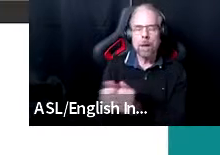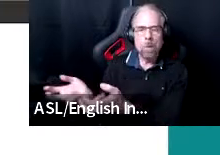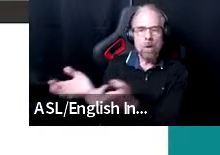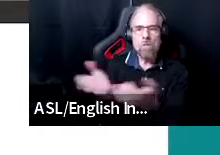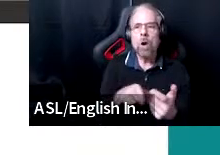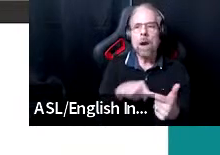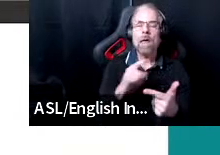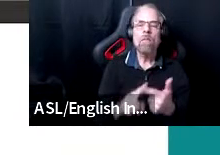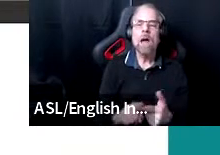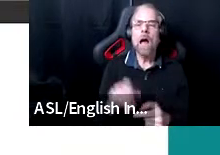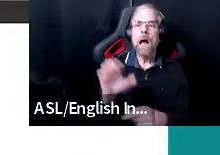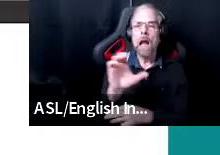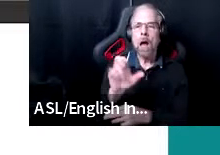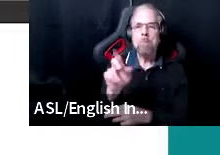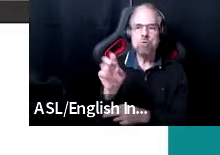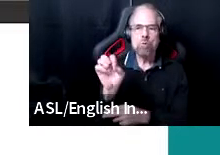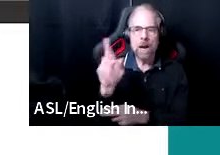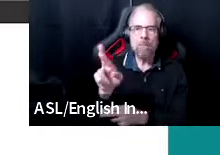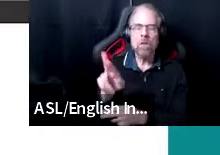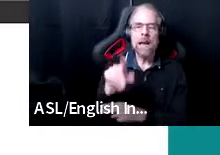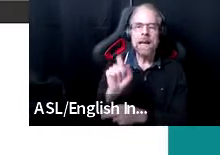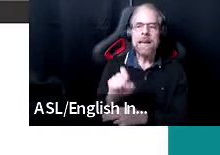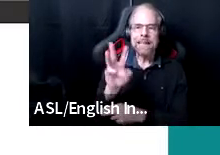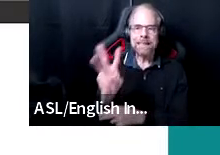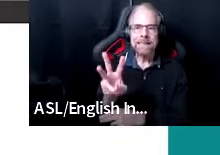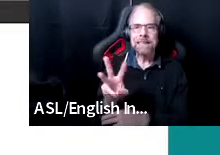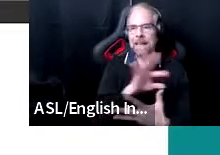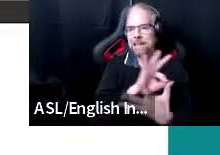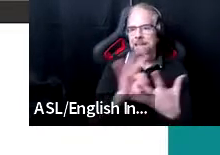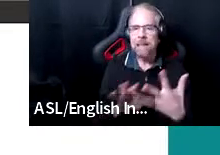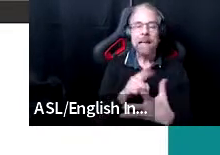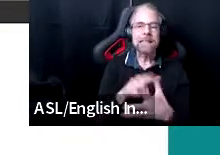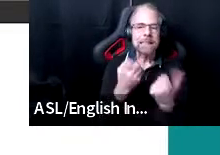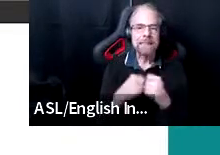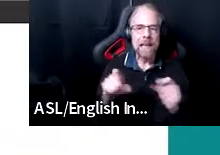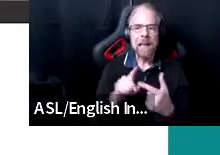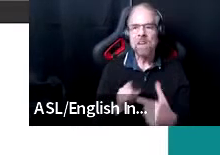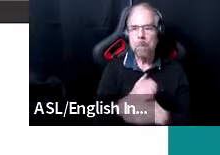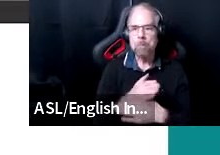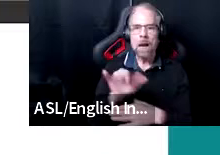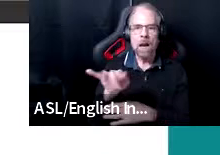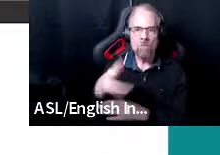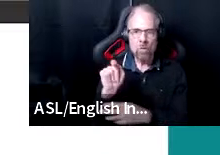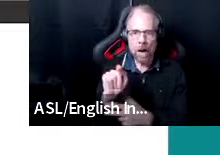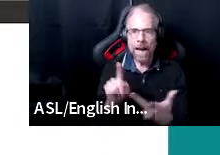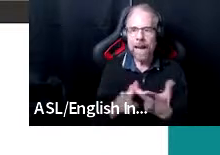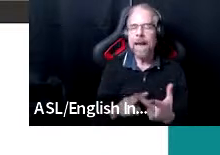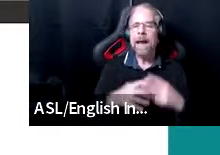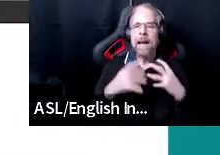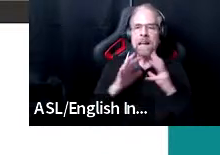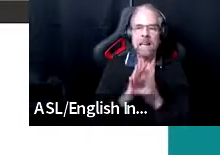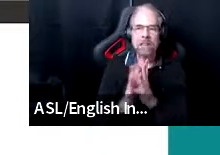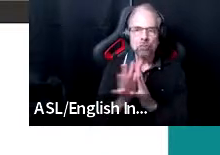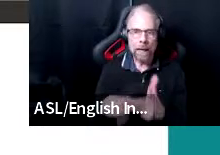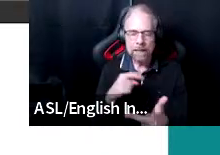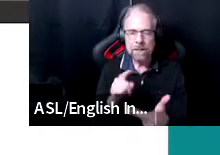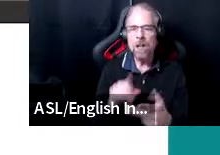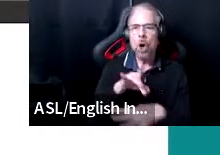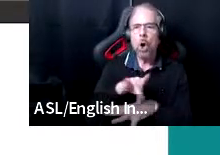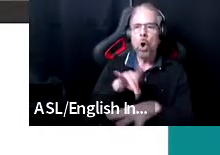need statements: safety, impaired freight, congestion, earthquake